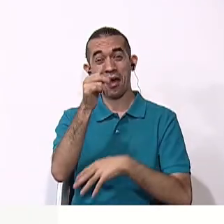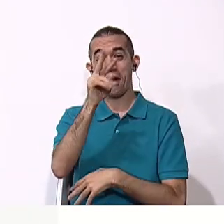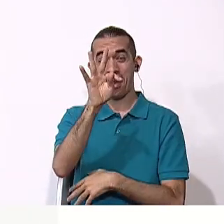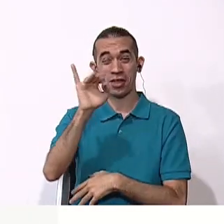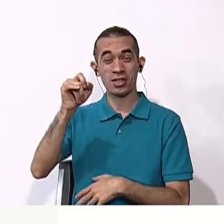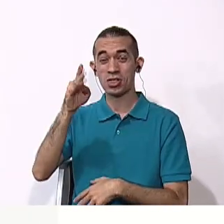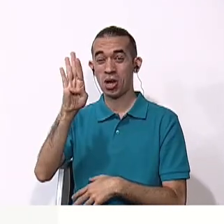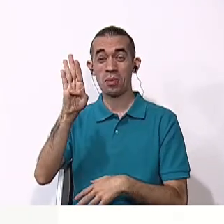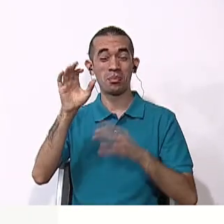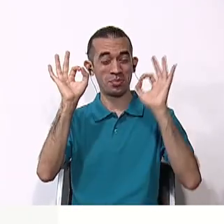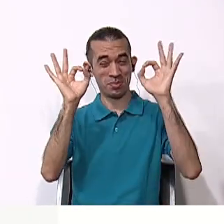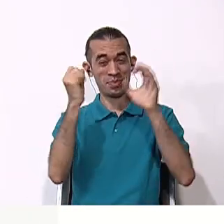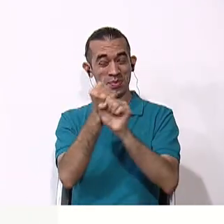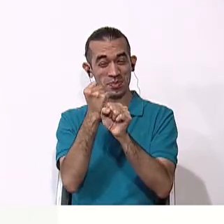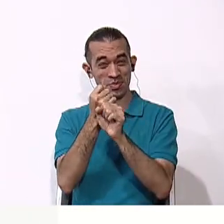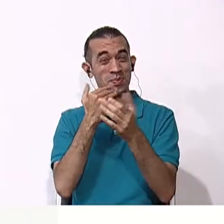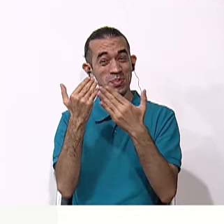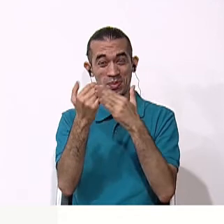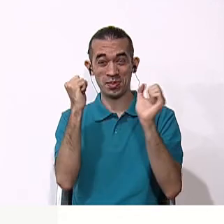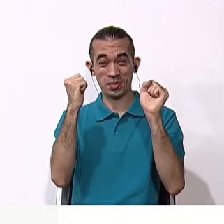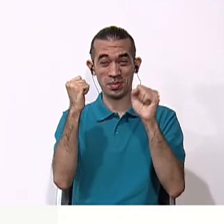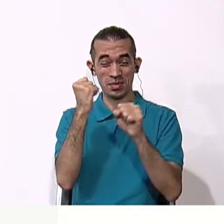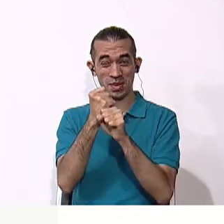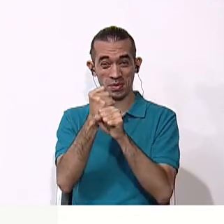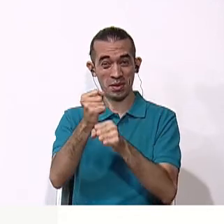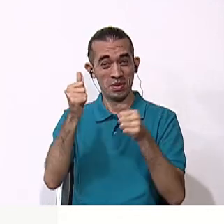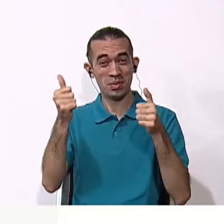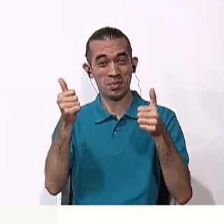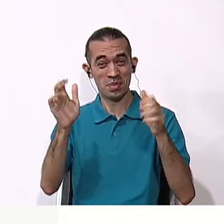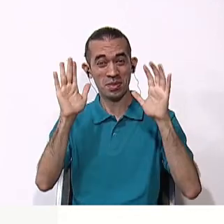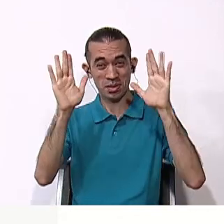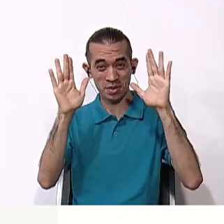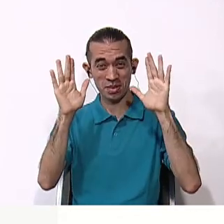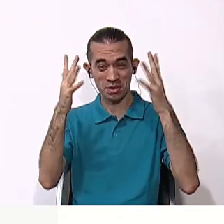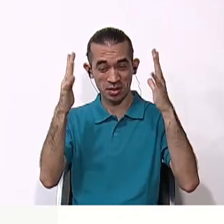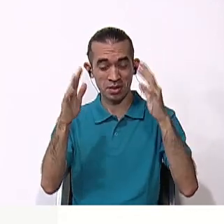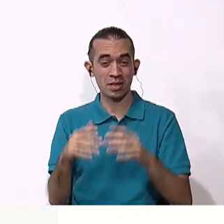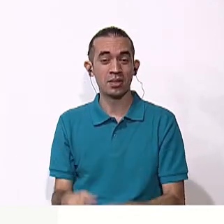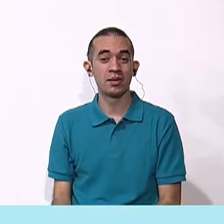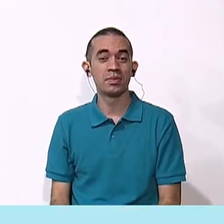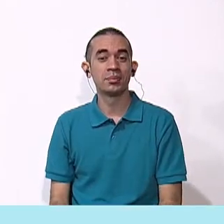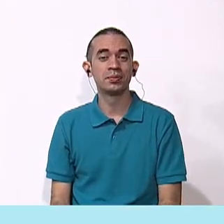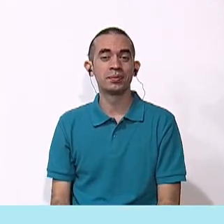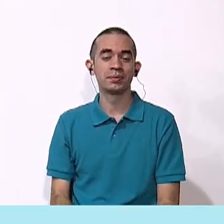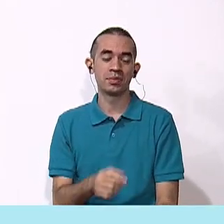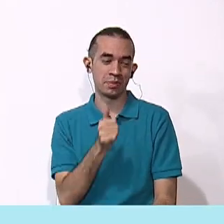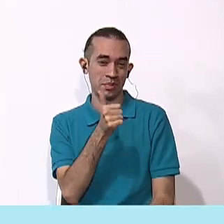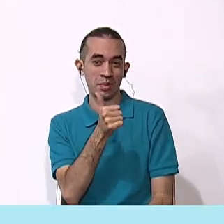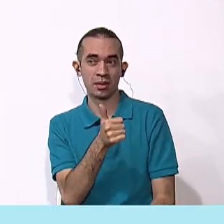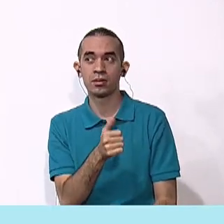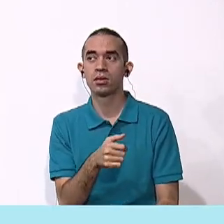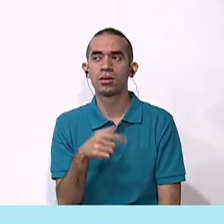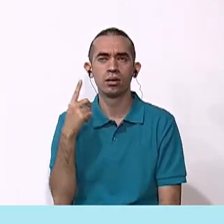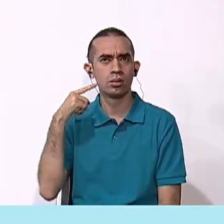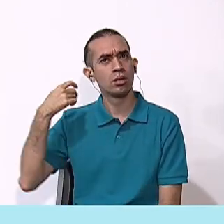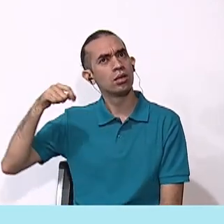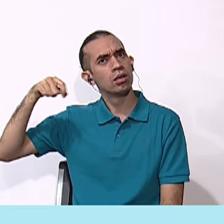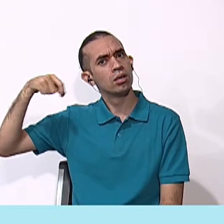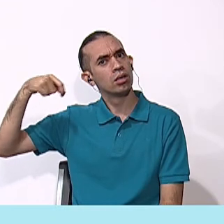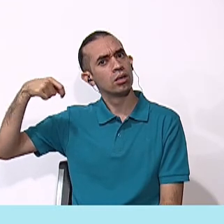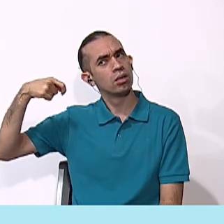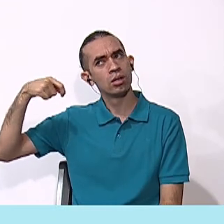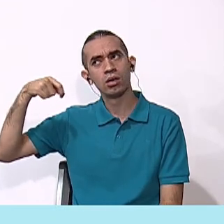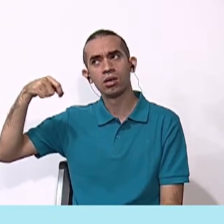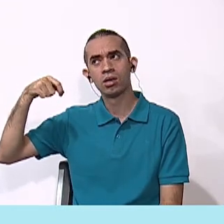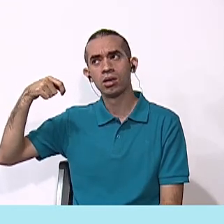job. Excellent. That's great, Jack. Very good.